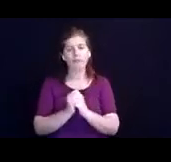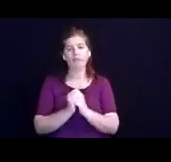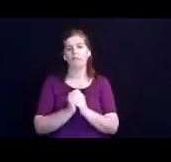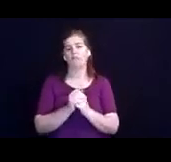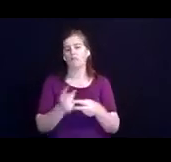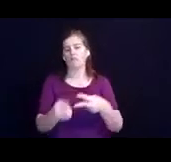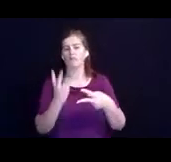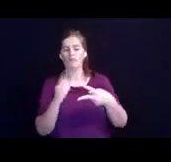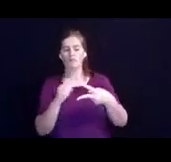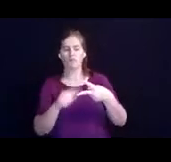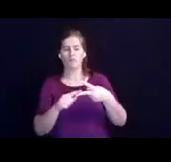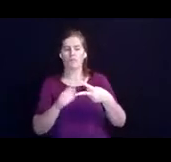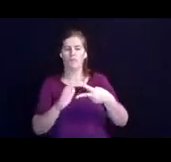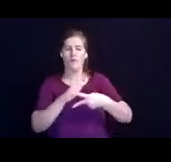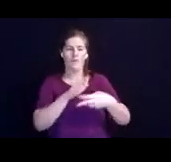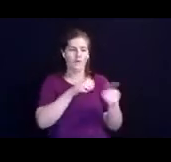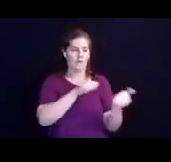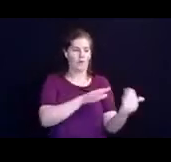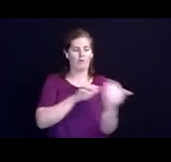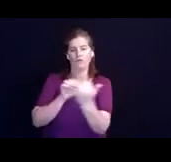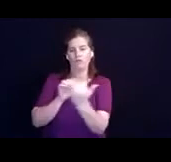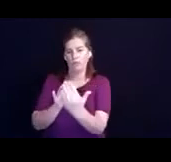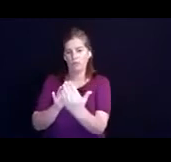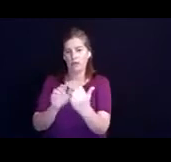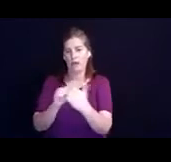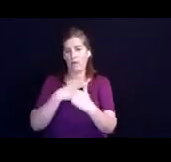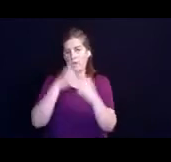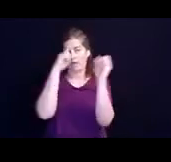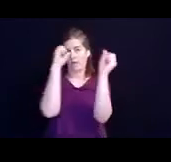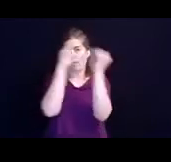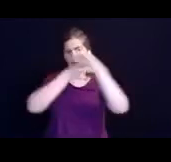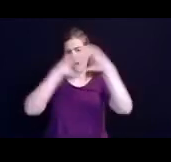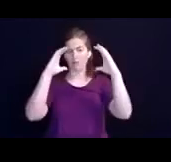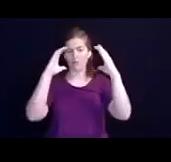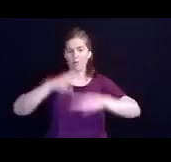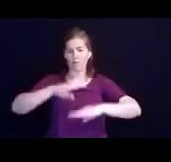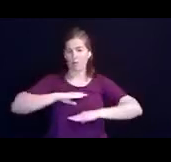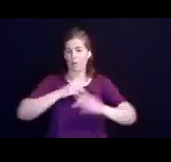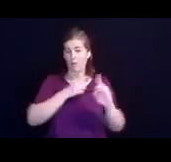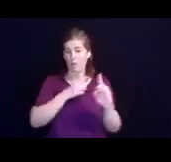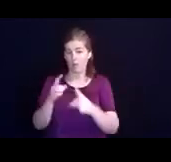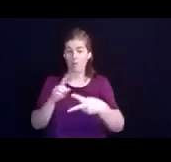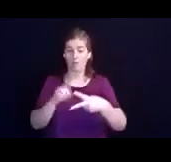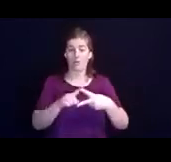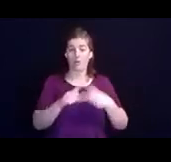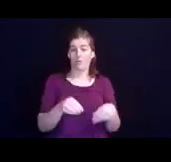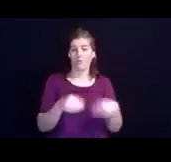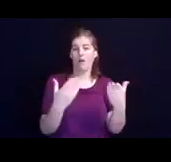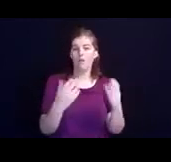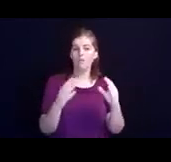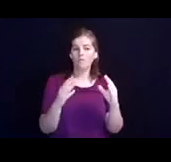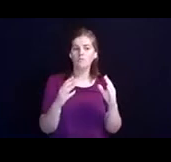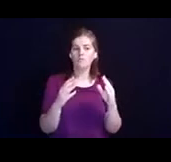2 primary mechanisms through which we imagine meeting those goals. One is to provide at no cost.